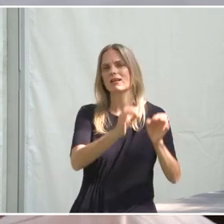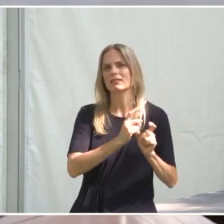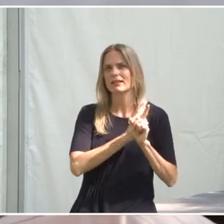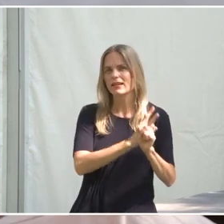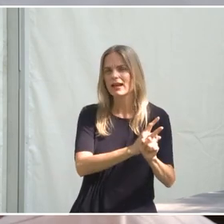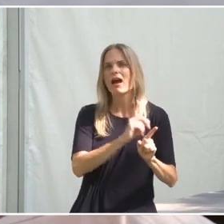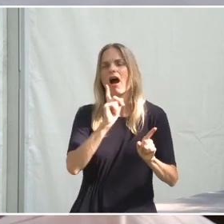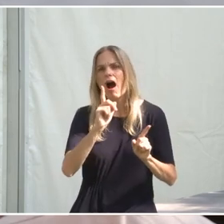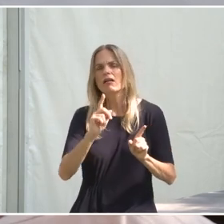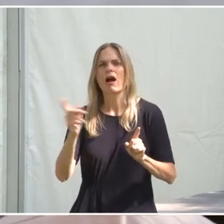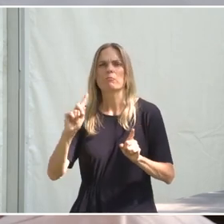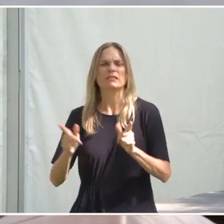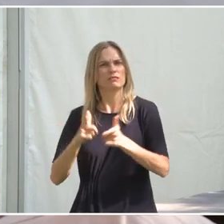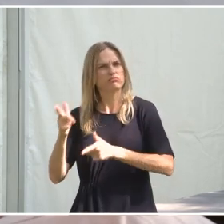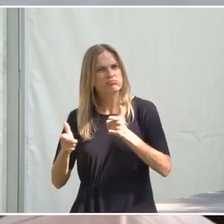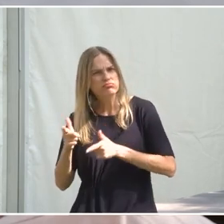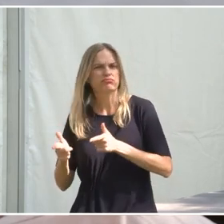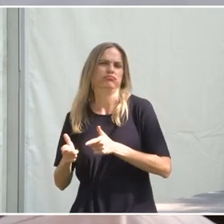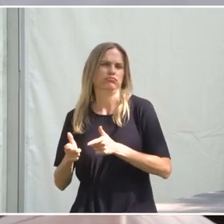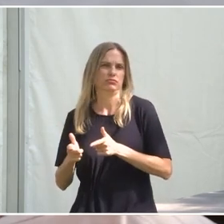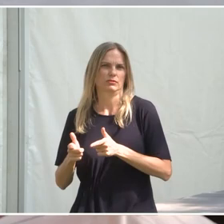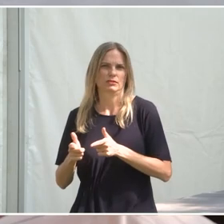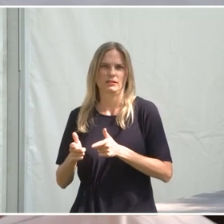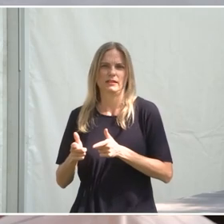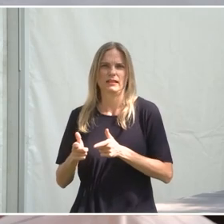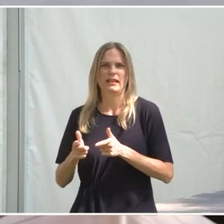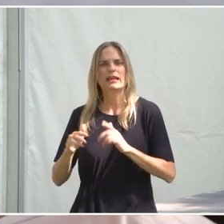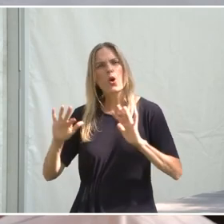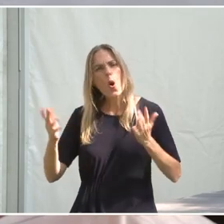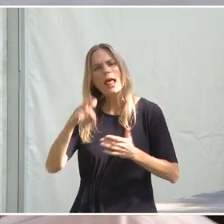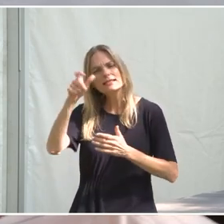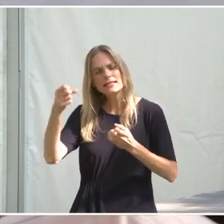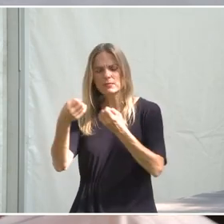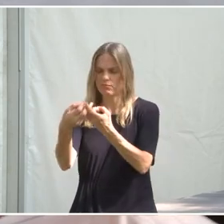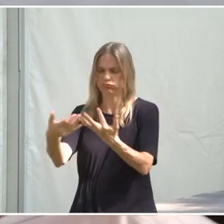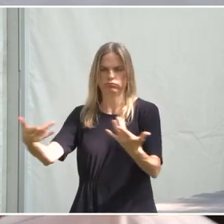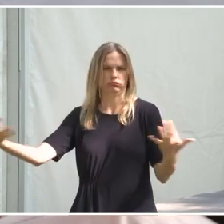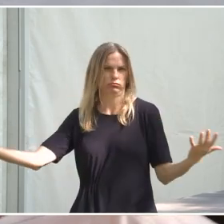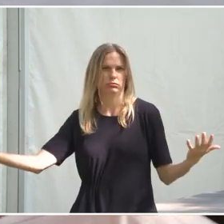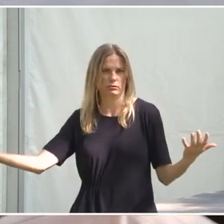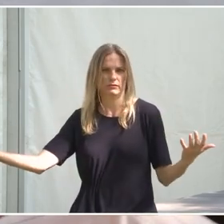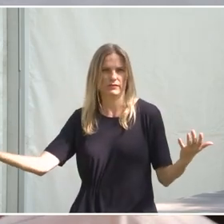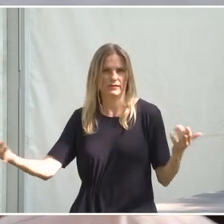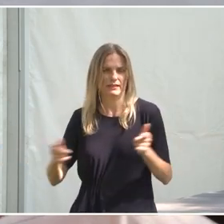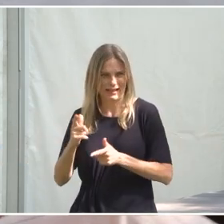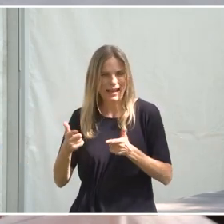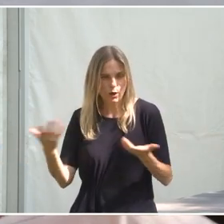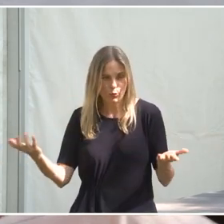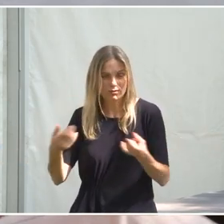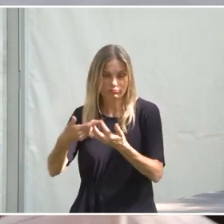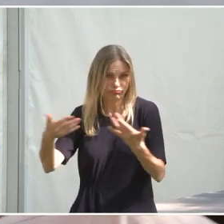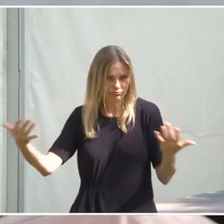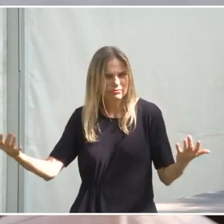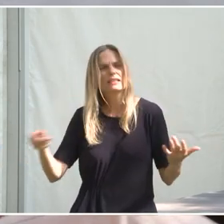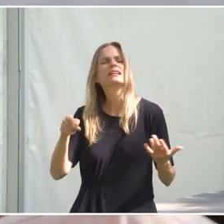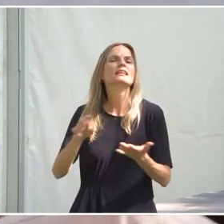natural, and that we have a variety of people. So the question really is, how do we break out of